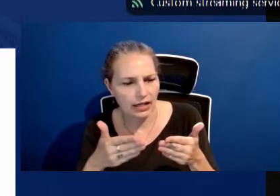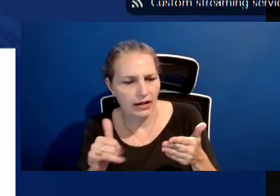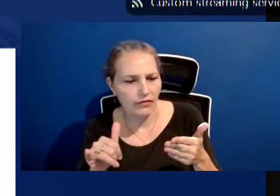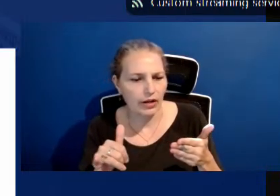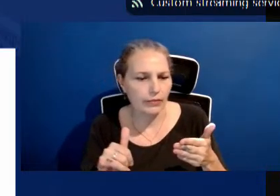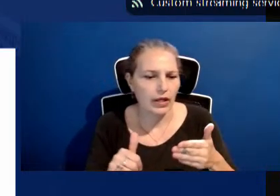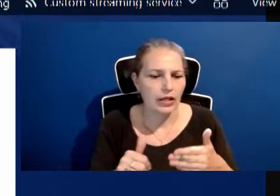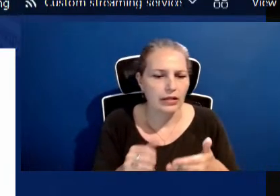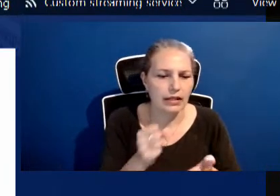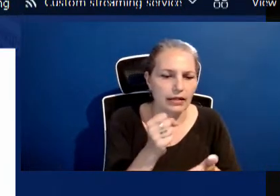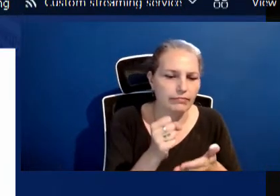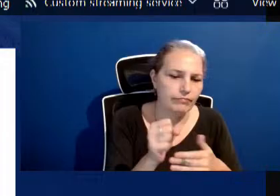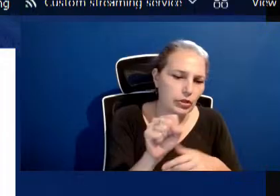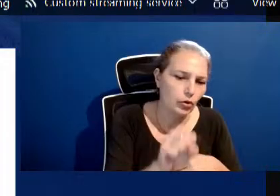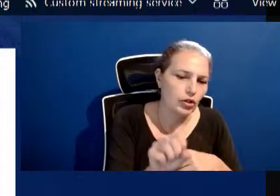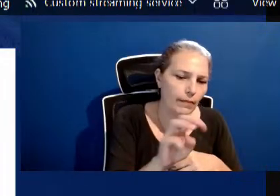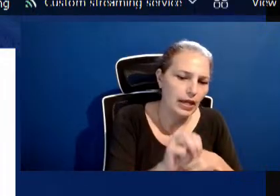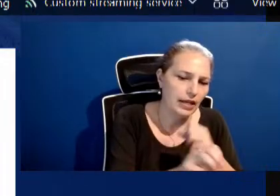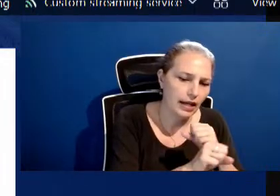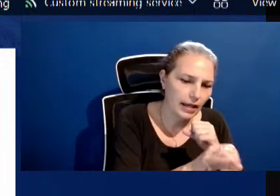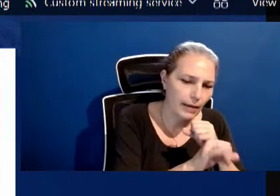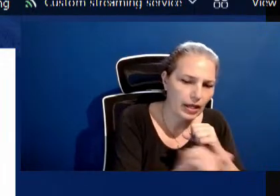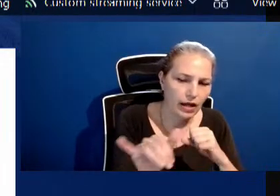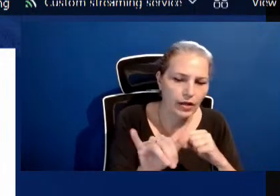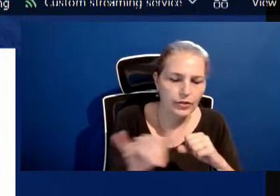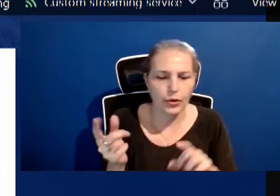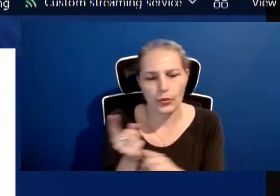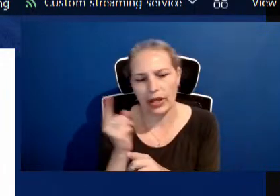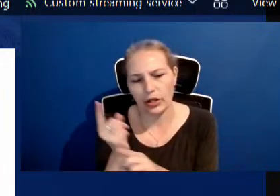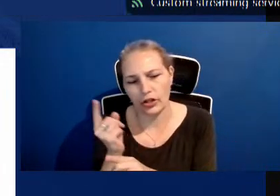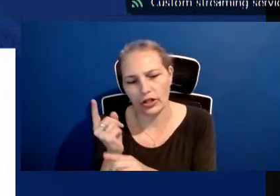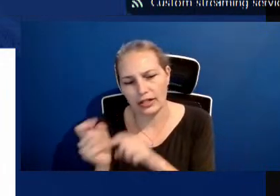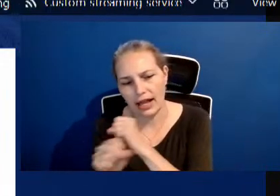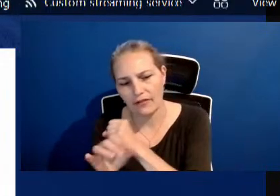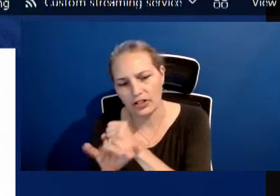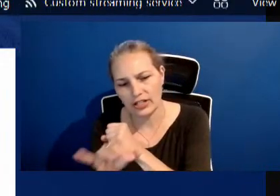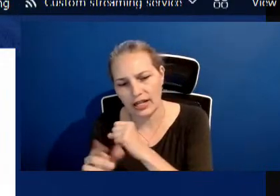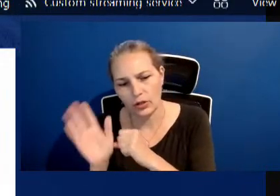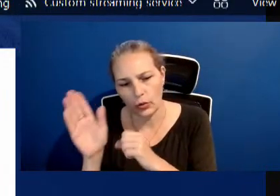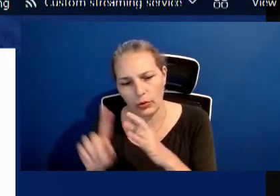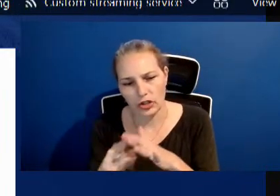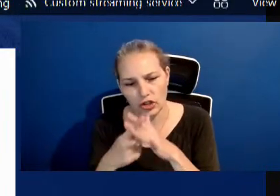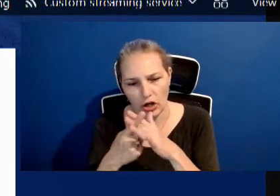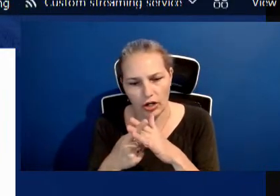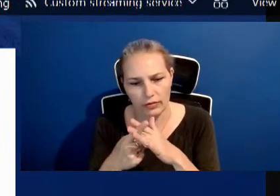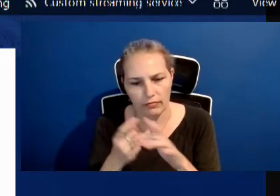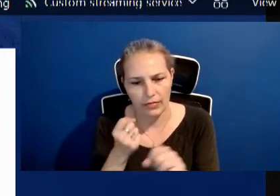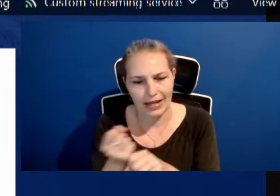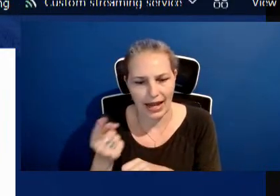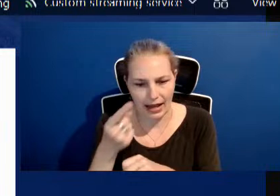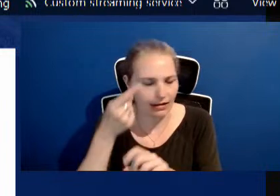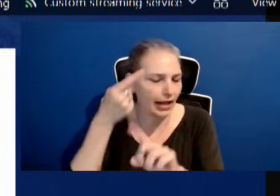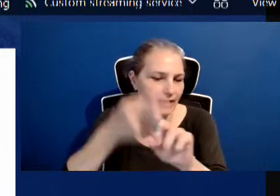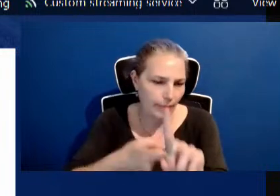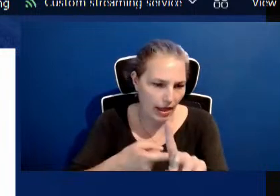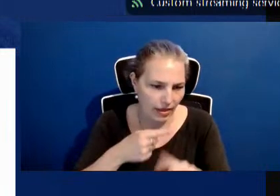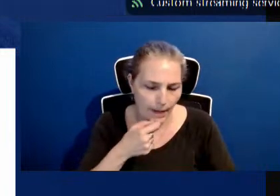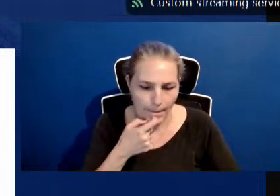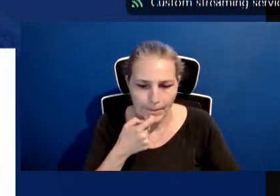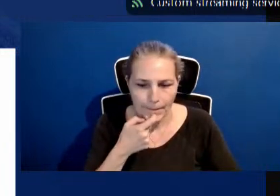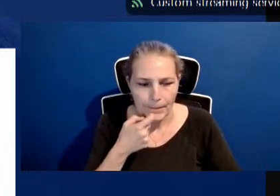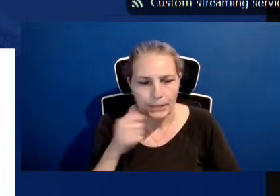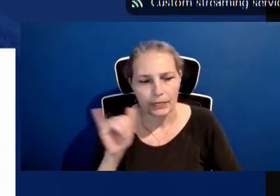social media campaign to traditional advertising, which will start going up next month. We're also hoping we started